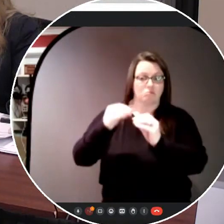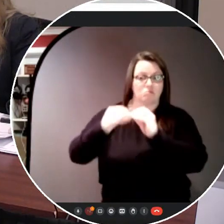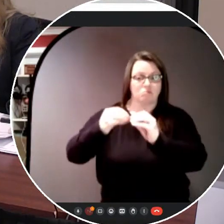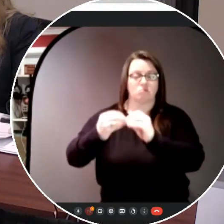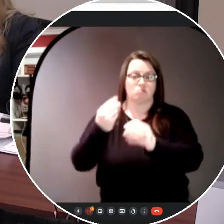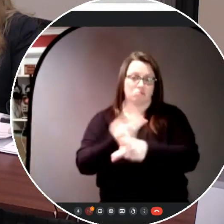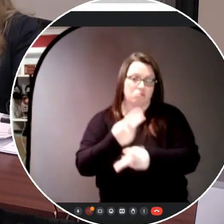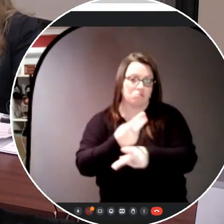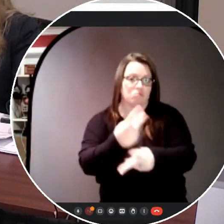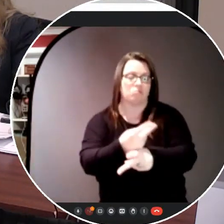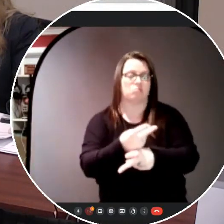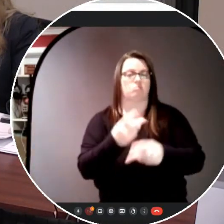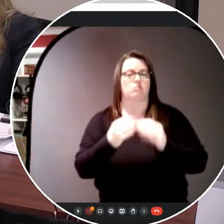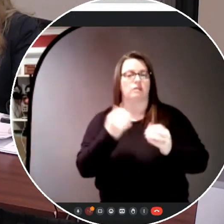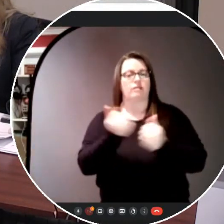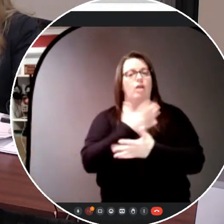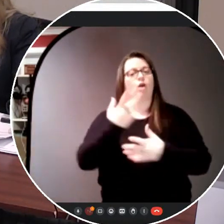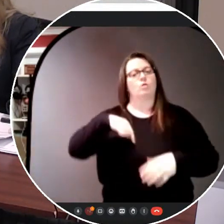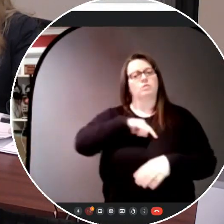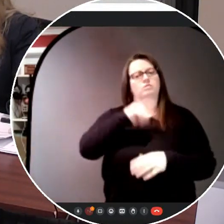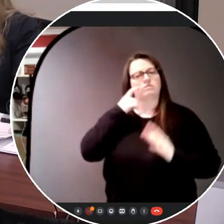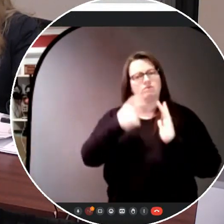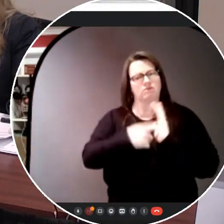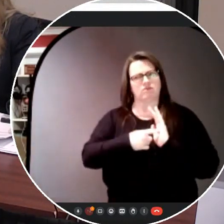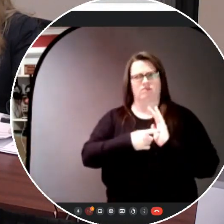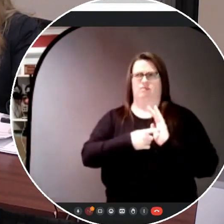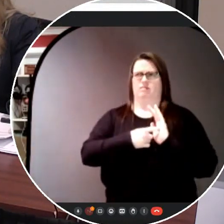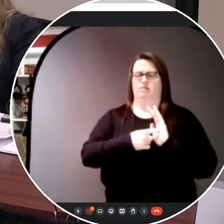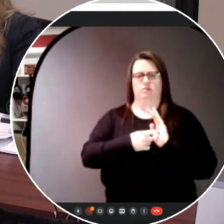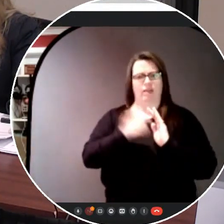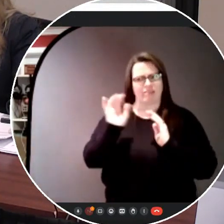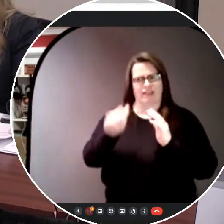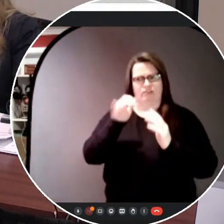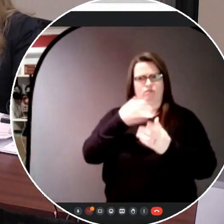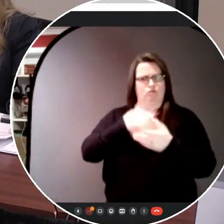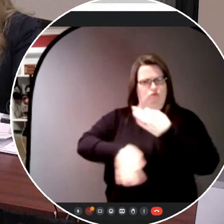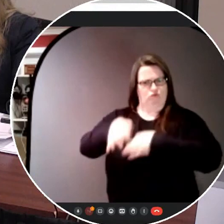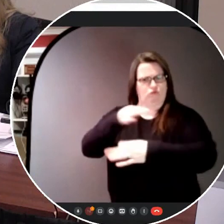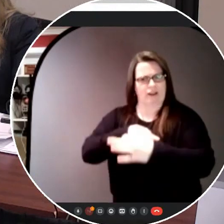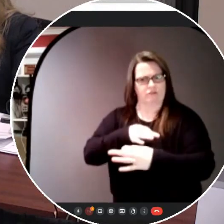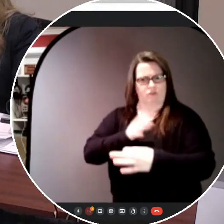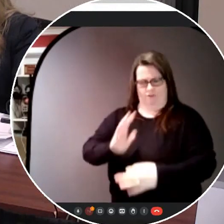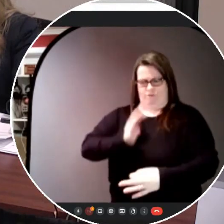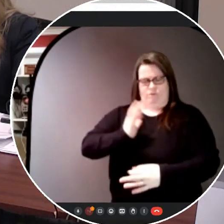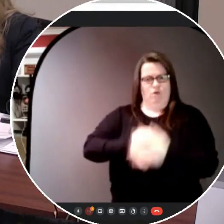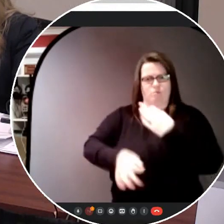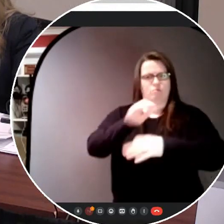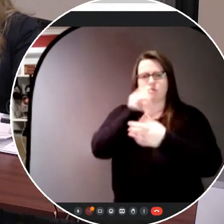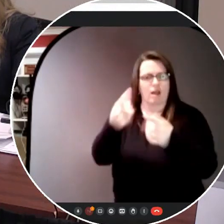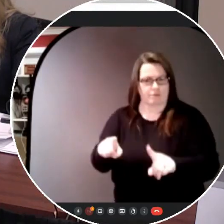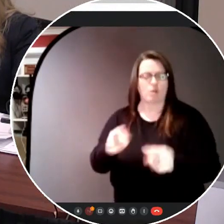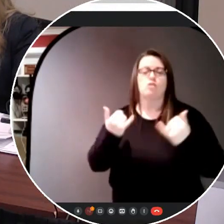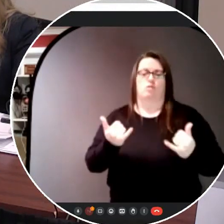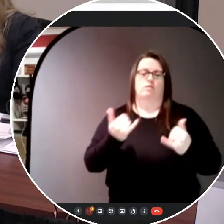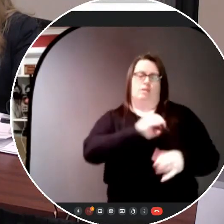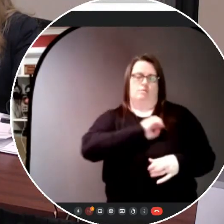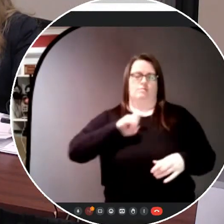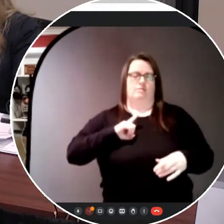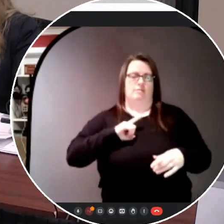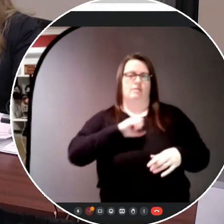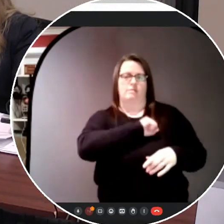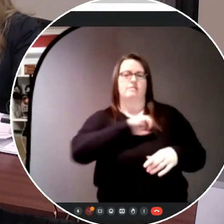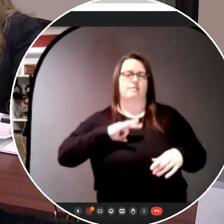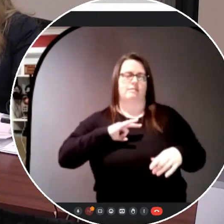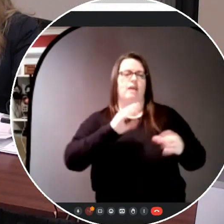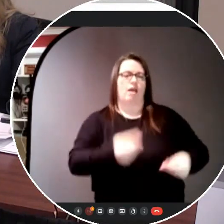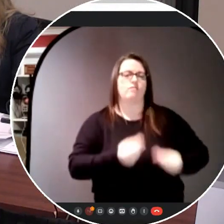discovered that the formal transfer of that road to the town never occurred. So at this point, the recommendation of staff is that the board approve the